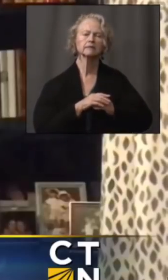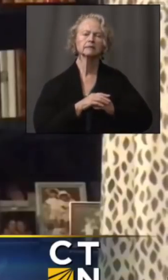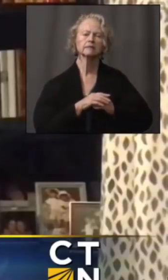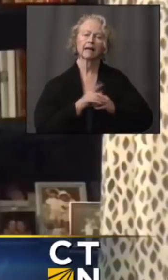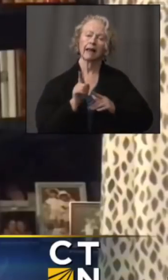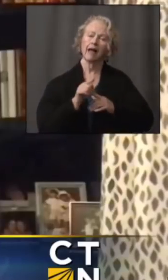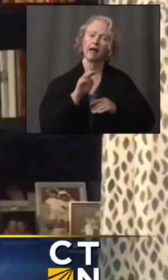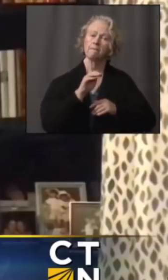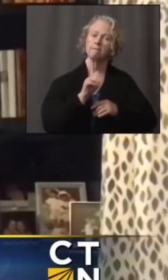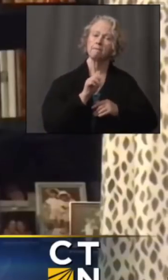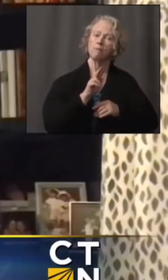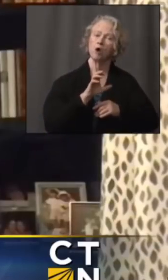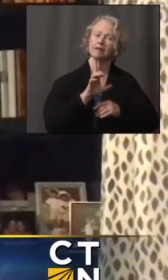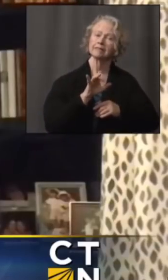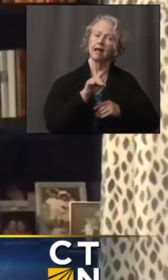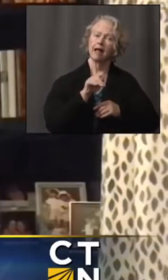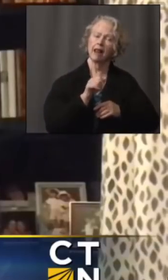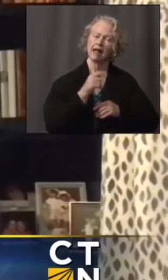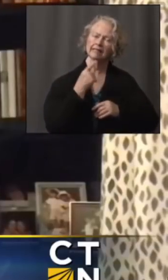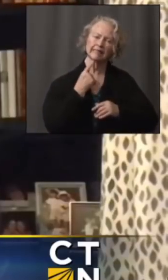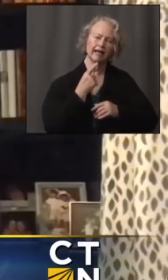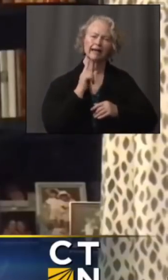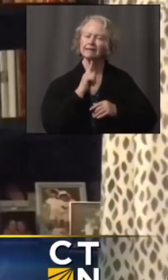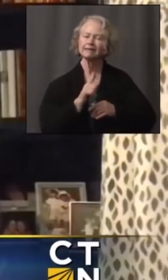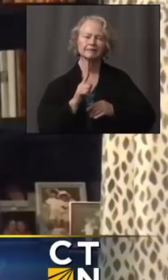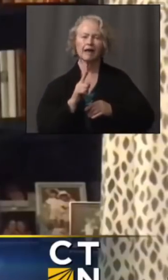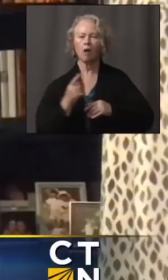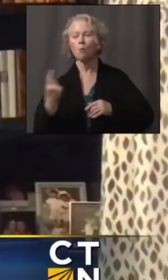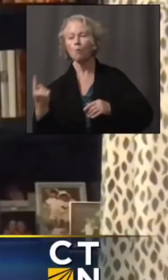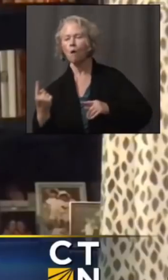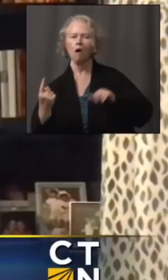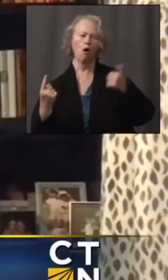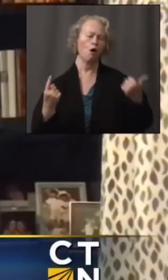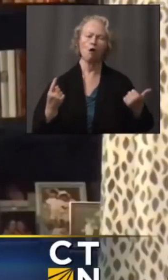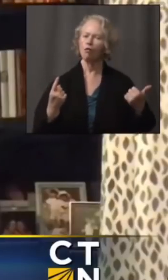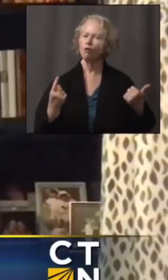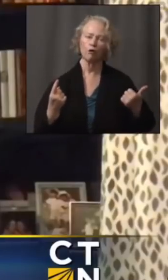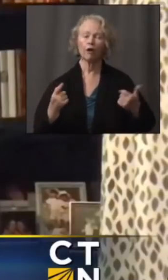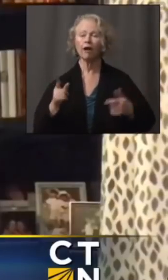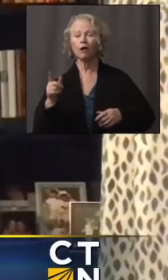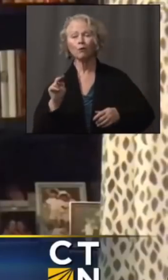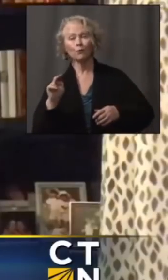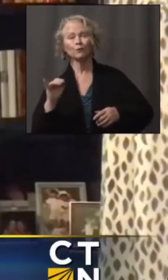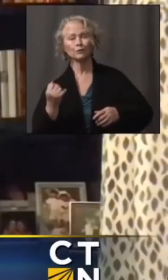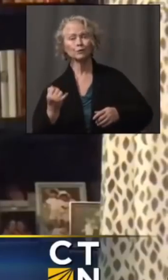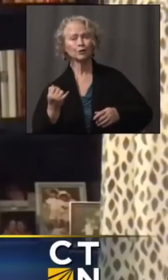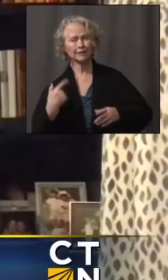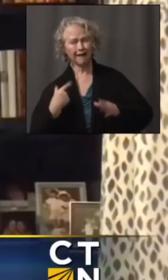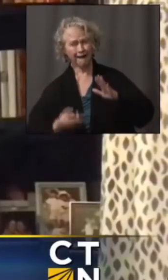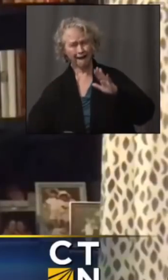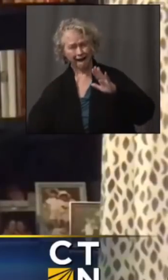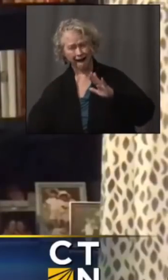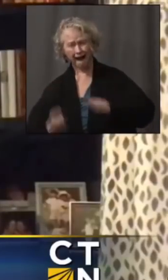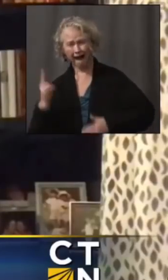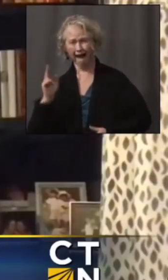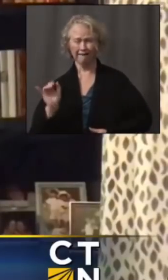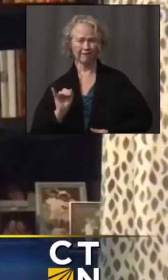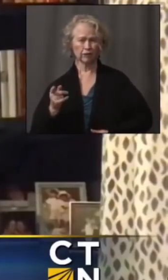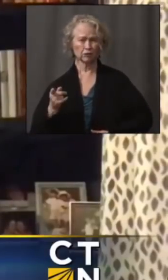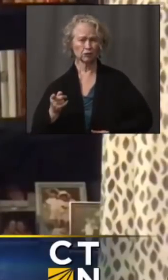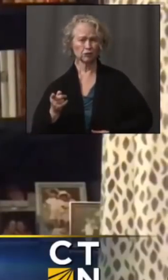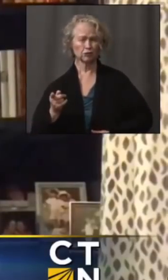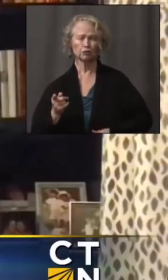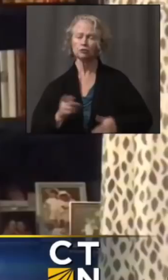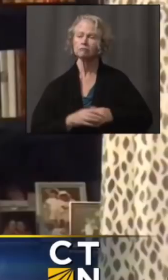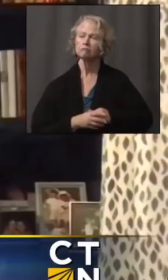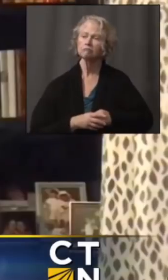Marcella said, it's not a light switch on or off. I mean, let's face it, New Jersey has a very high infection rate. As you point out, they